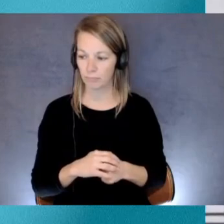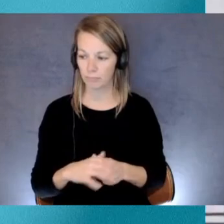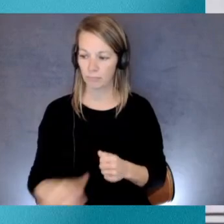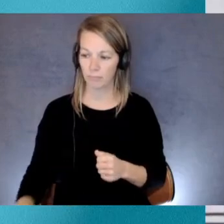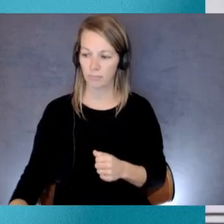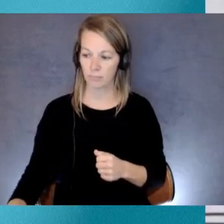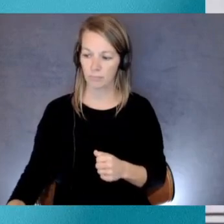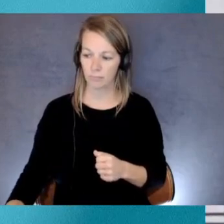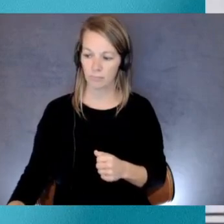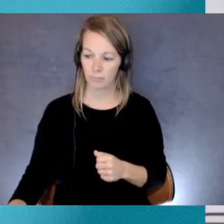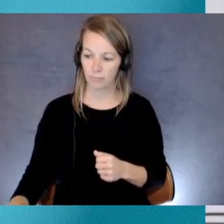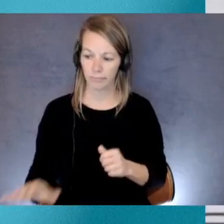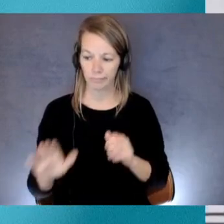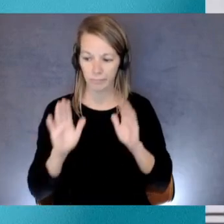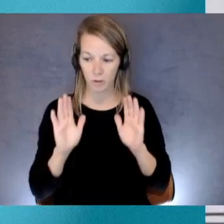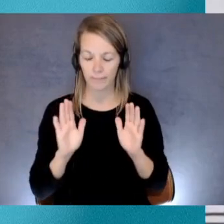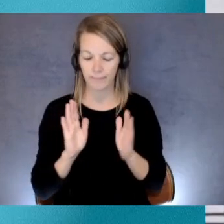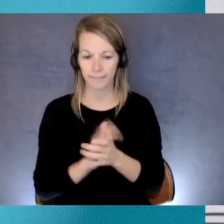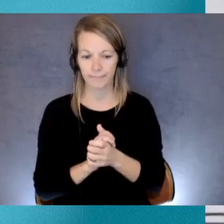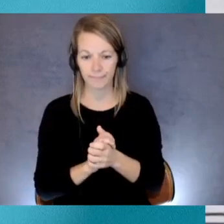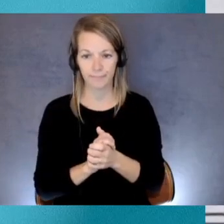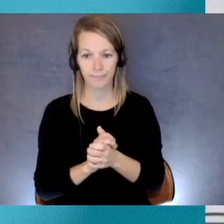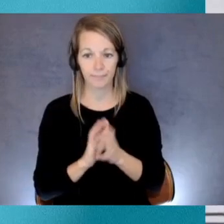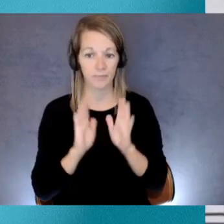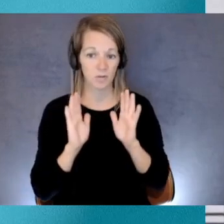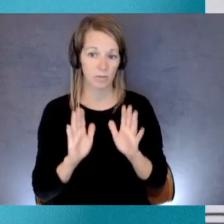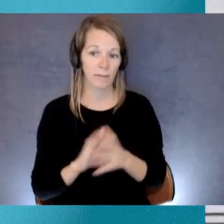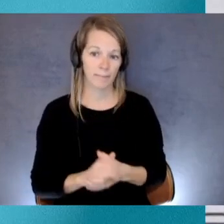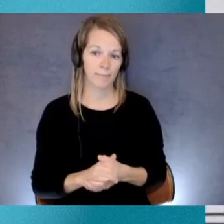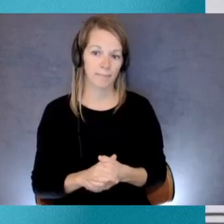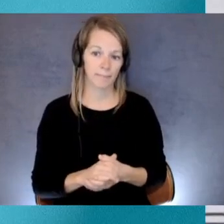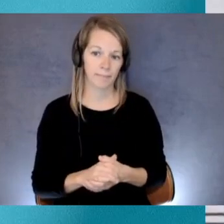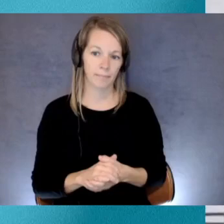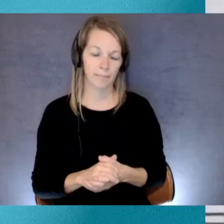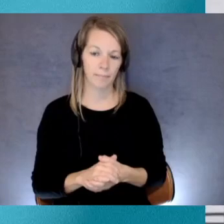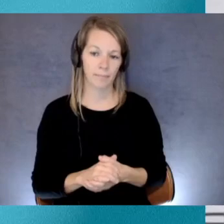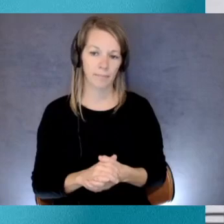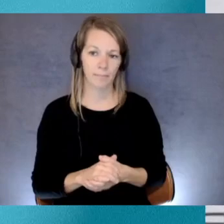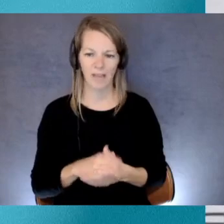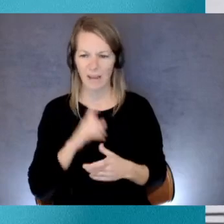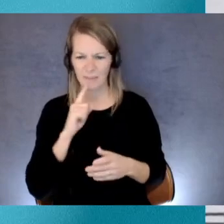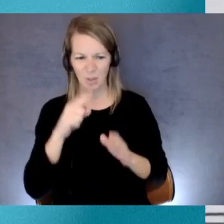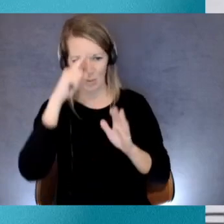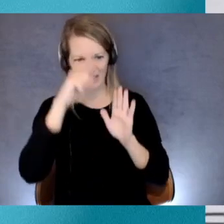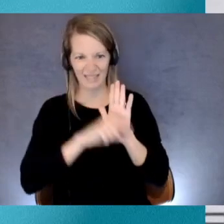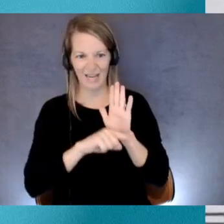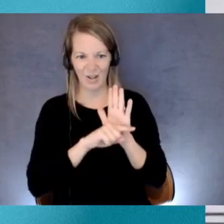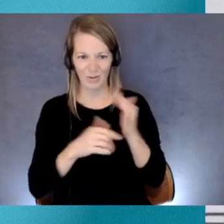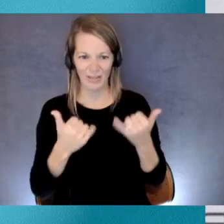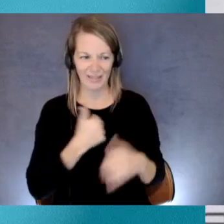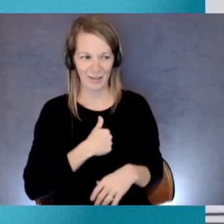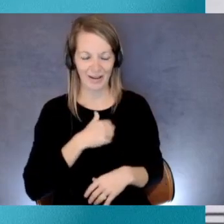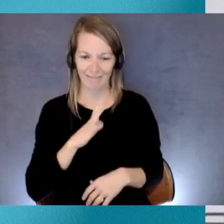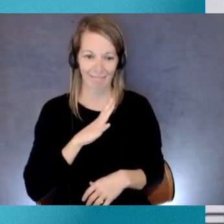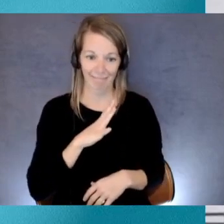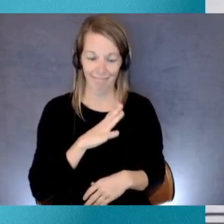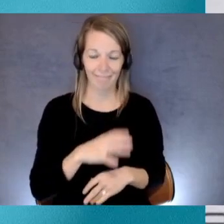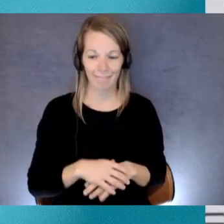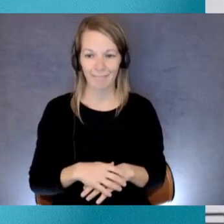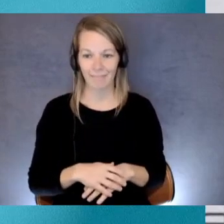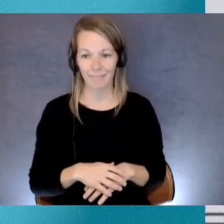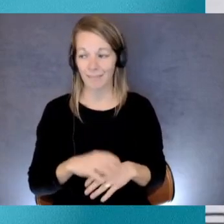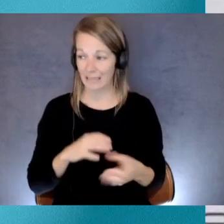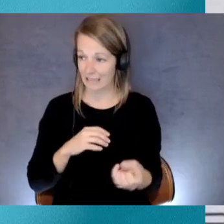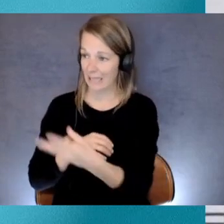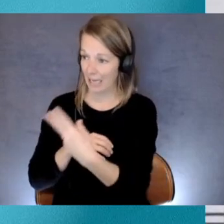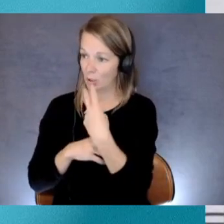Great. Great. Well, it's interesting. Thank you very much. I'm so cynical today. Sorry. That's great. Take 2 of these and call me in the morning.